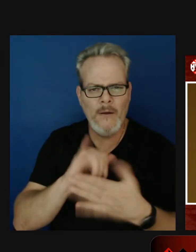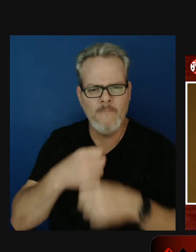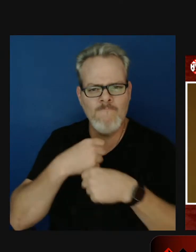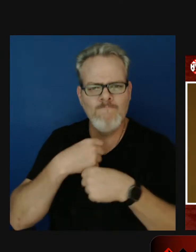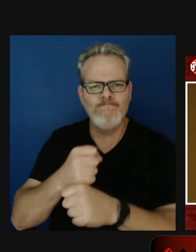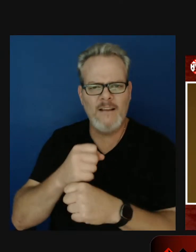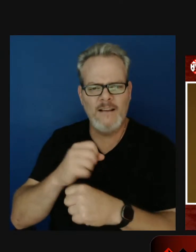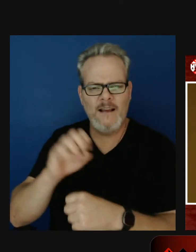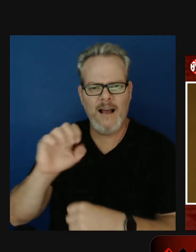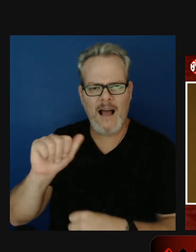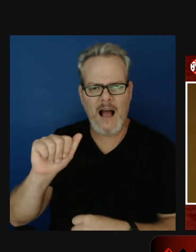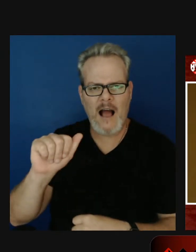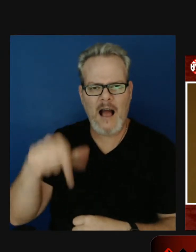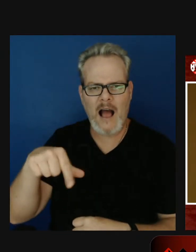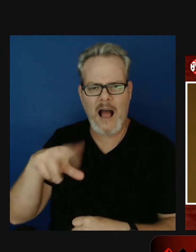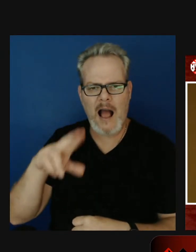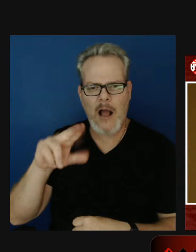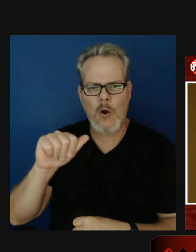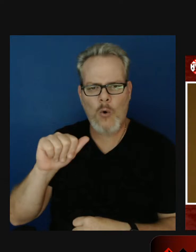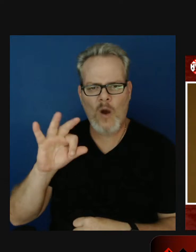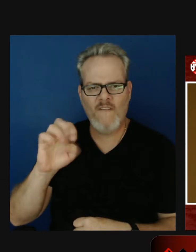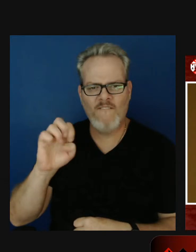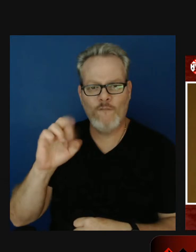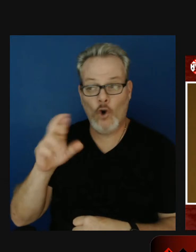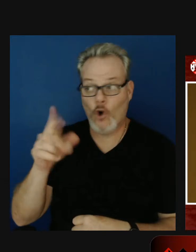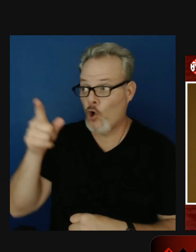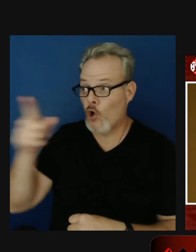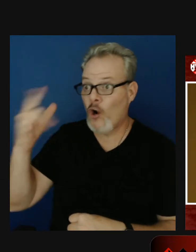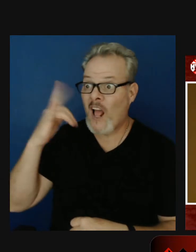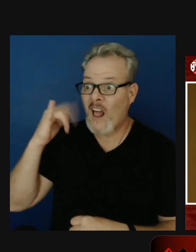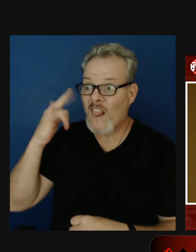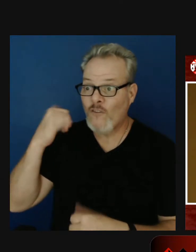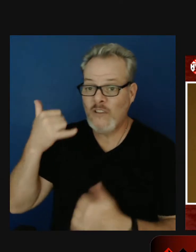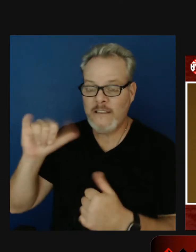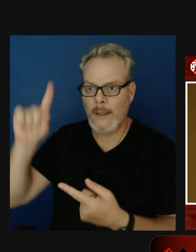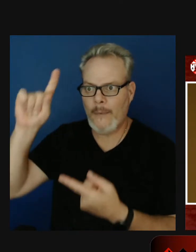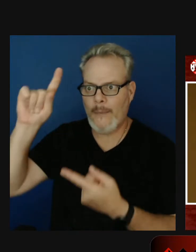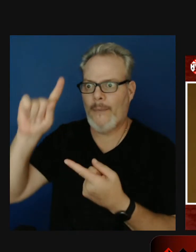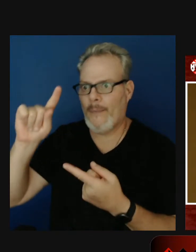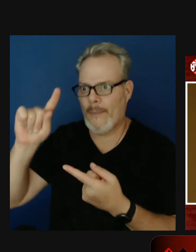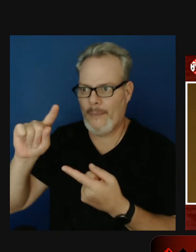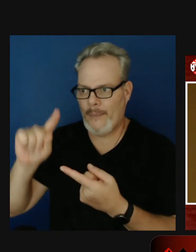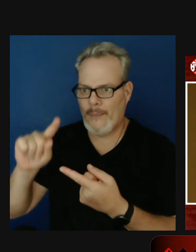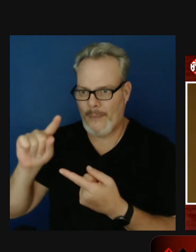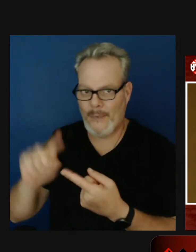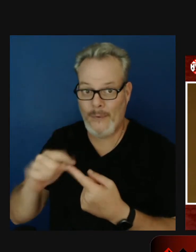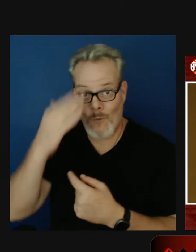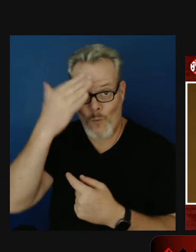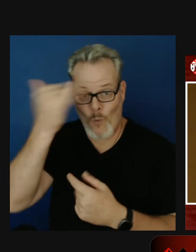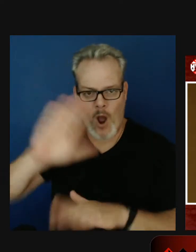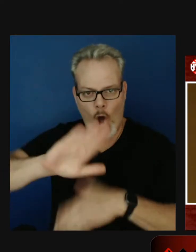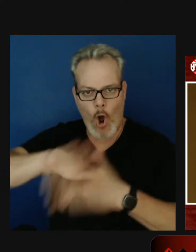about that as their aquifers start to dwindle with all the groundwater mining that's going on.